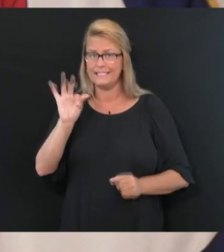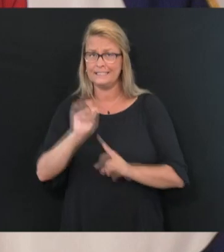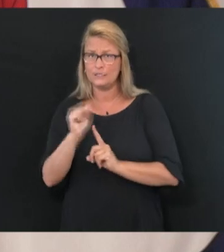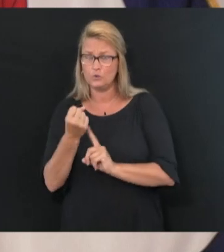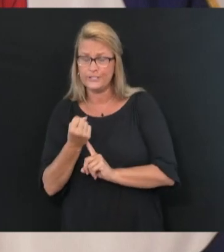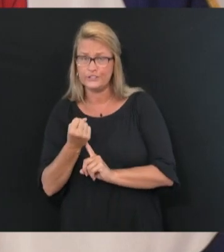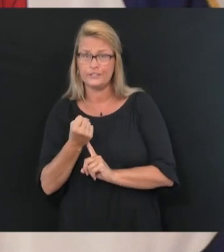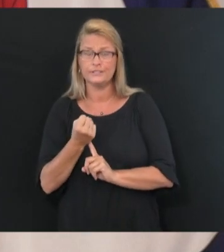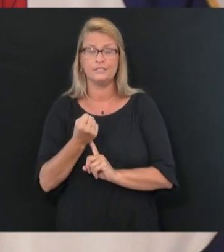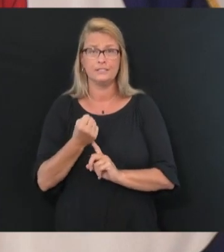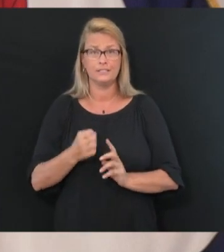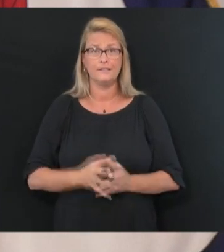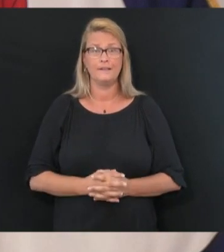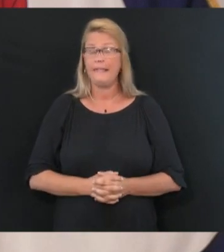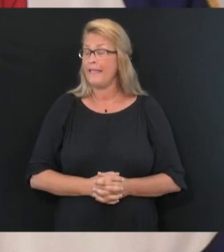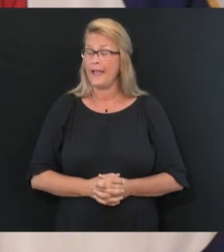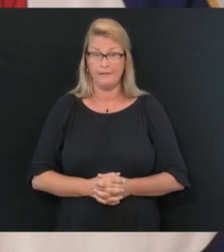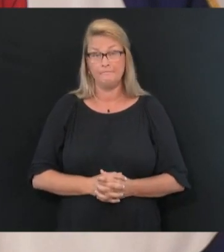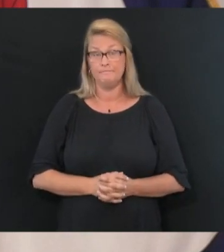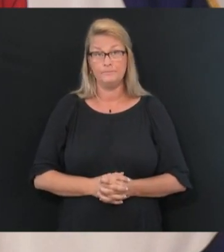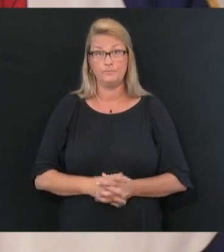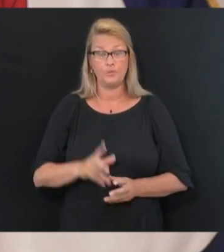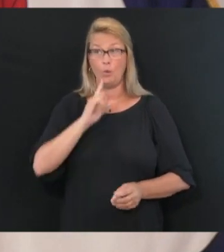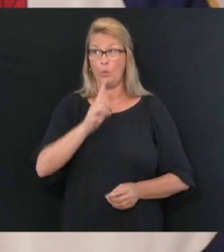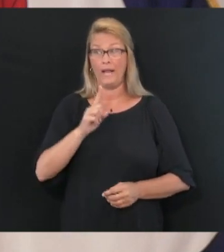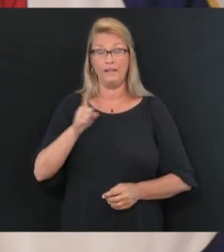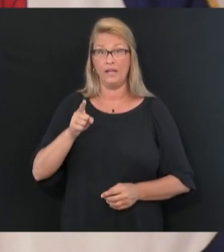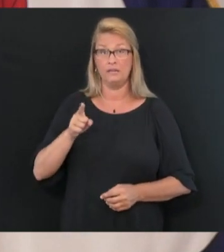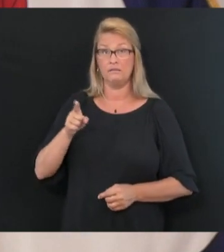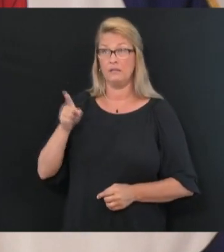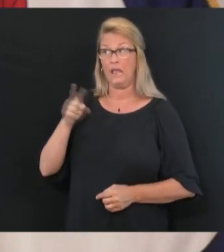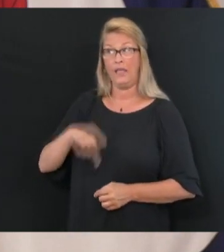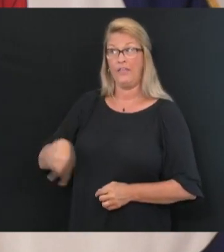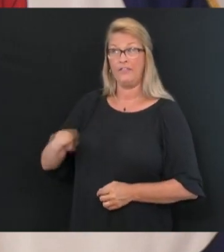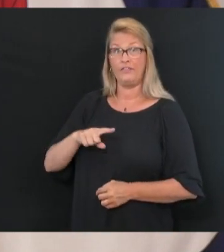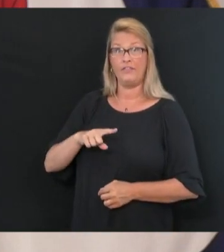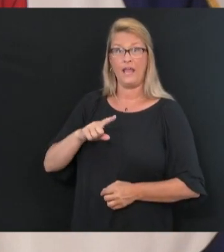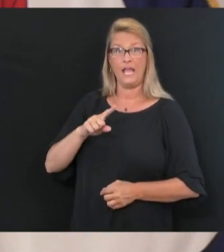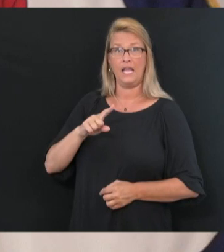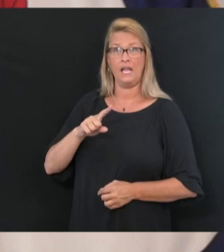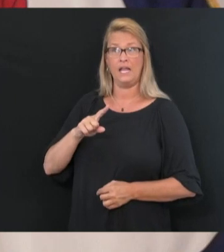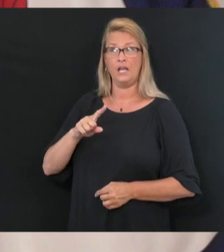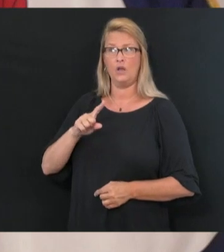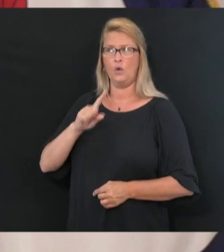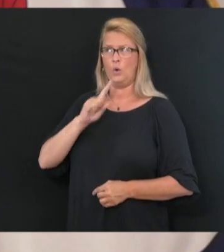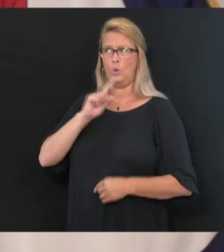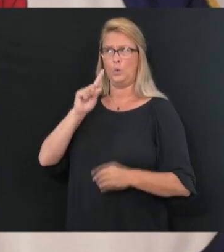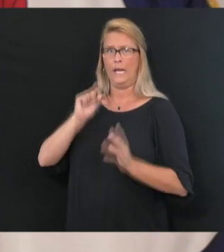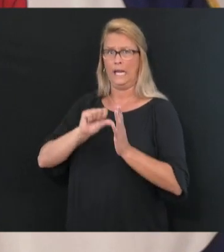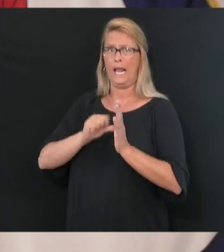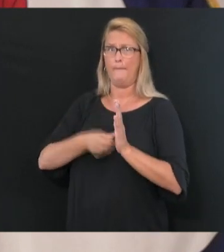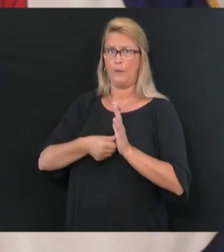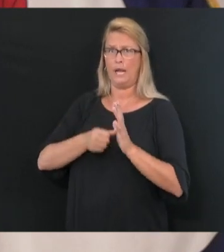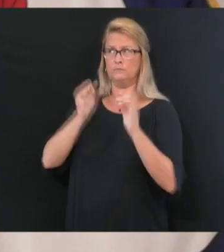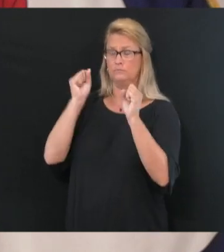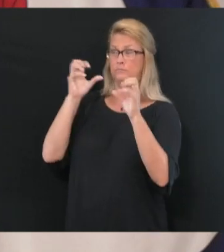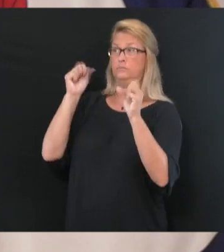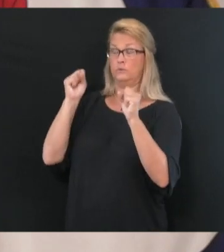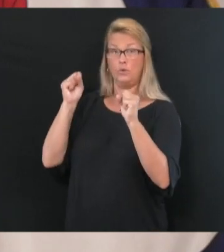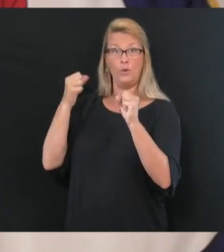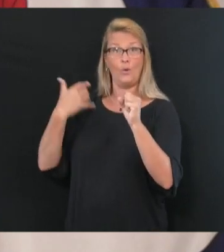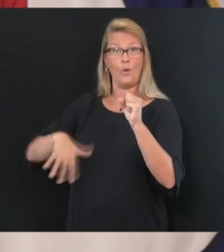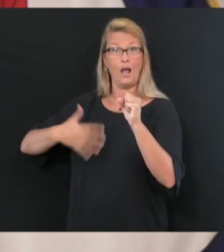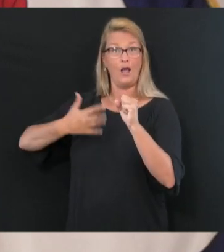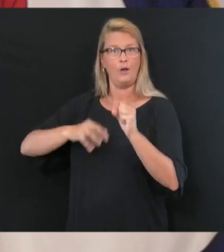And really, they were very, very, very impressed with what we had done thus far in